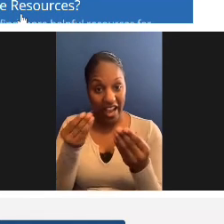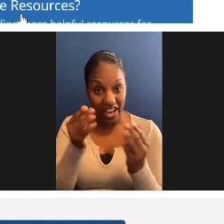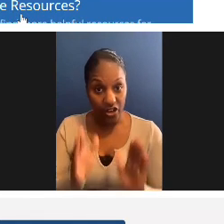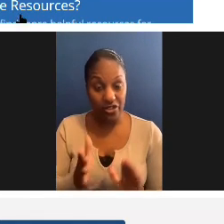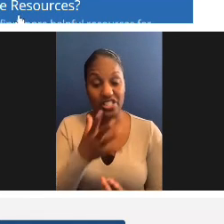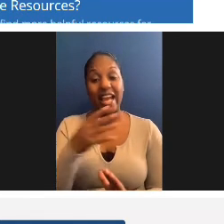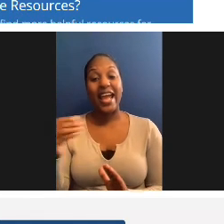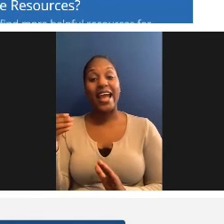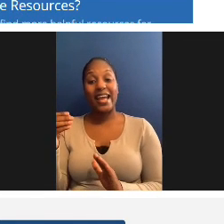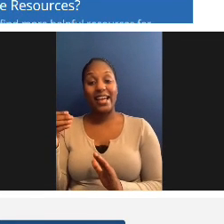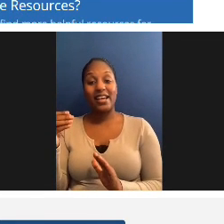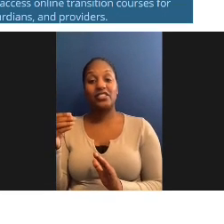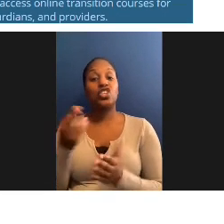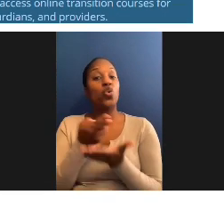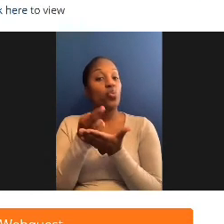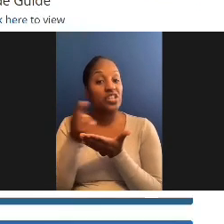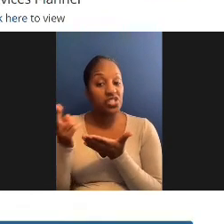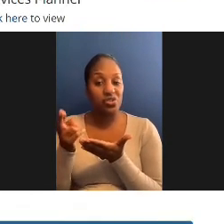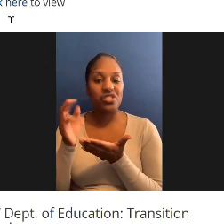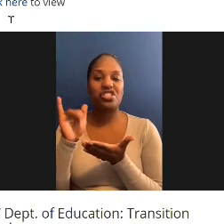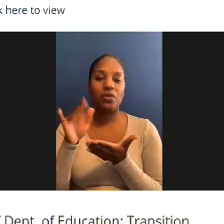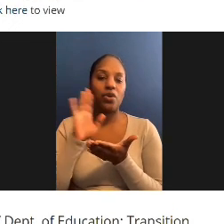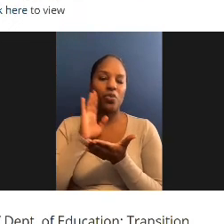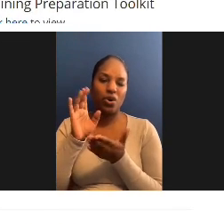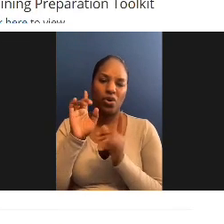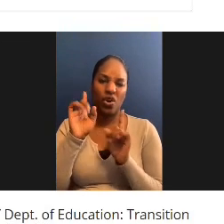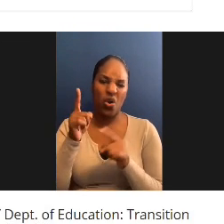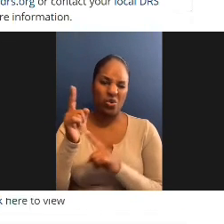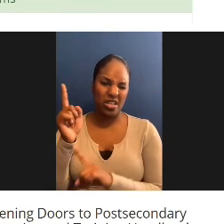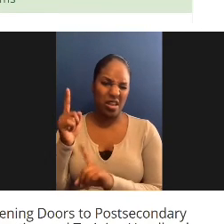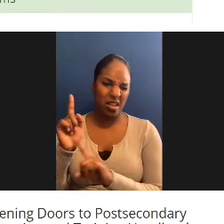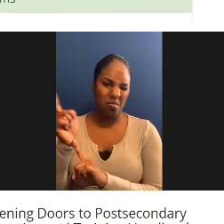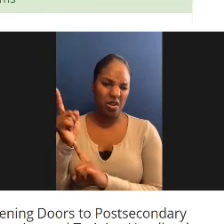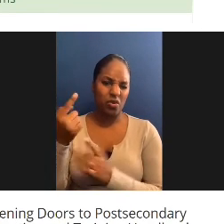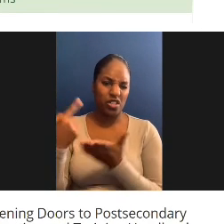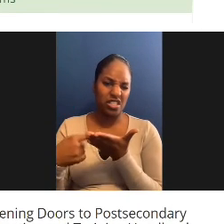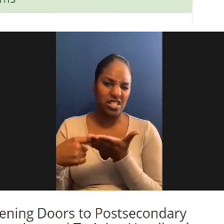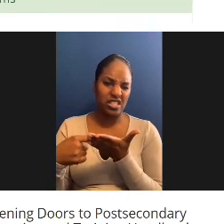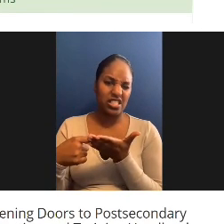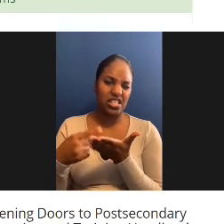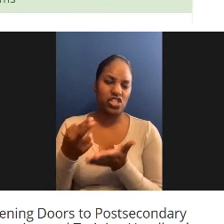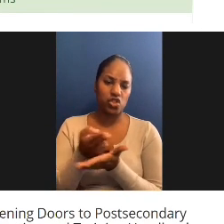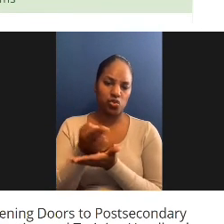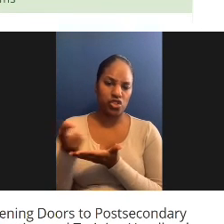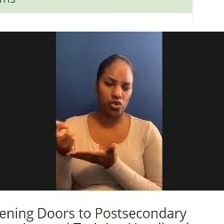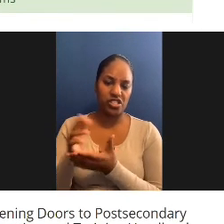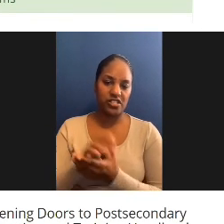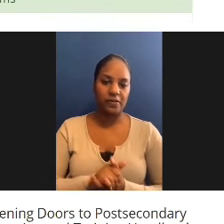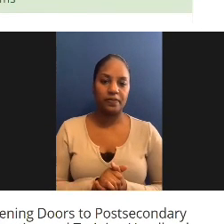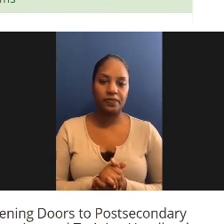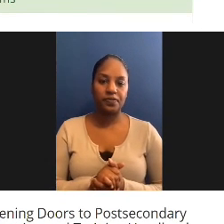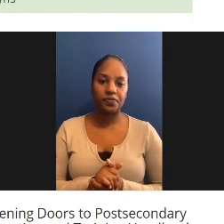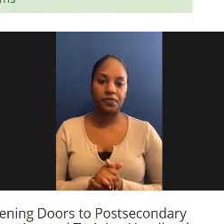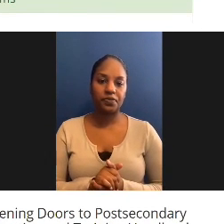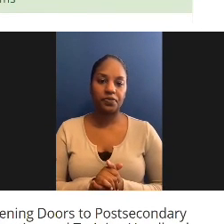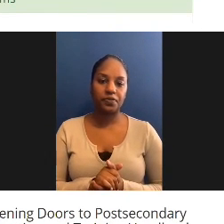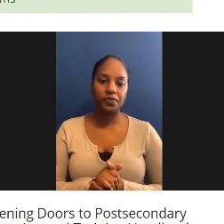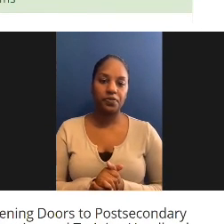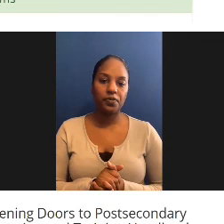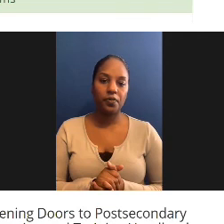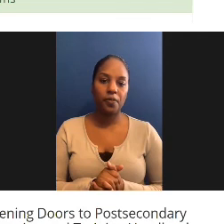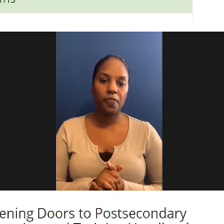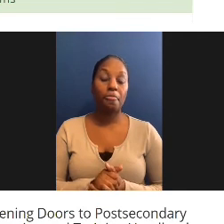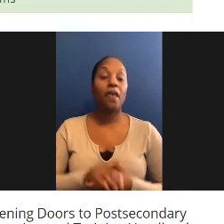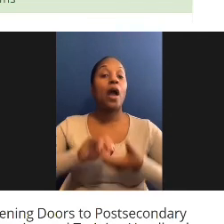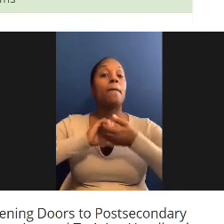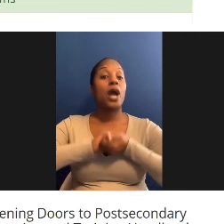some more resources, which we will go to in a moment. Here are our partners. We see them on every page.